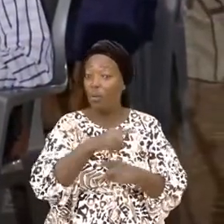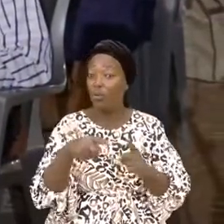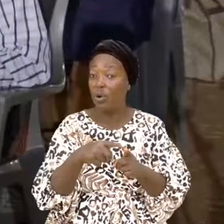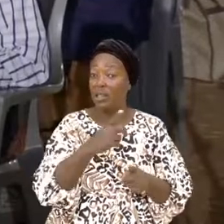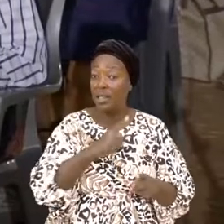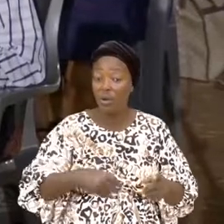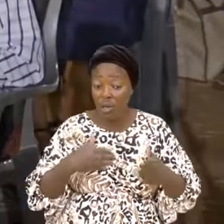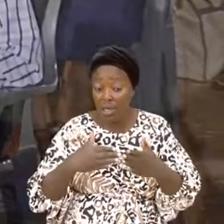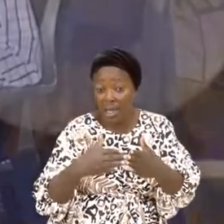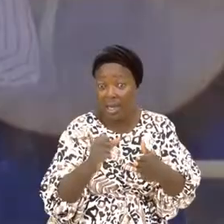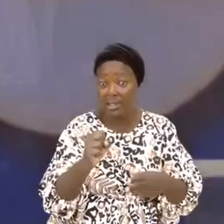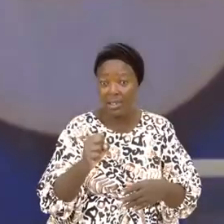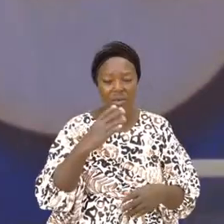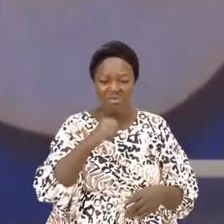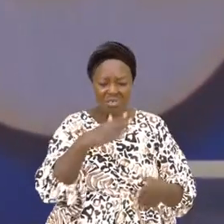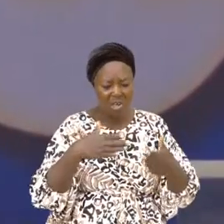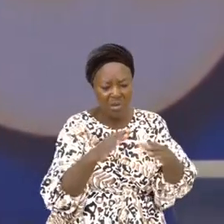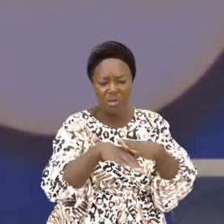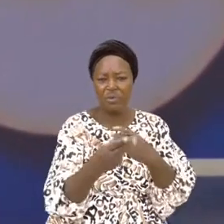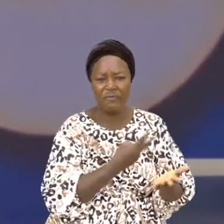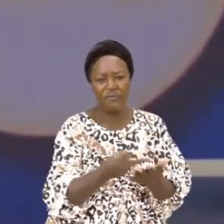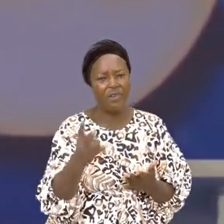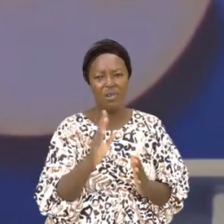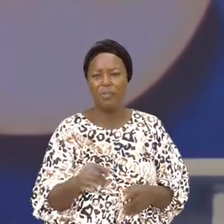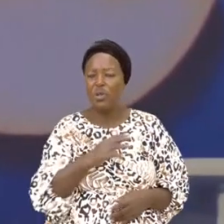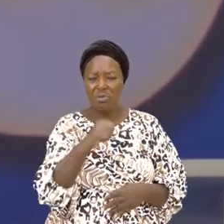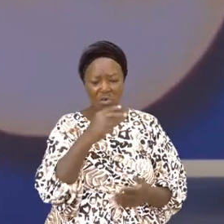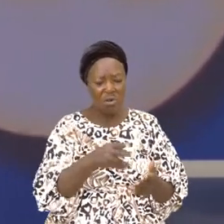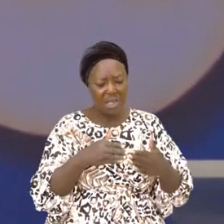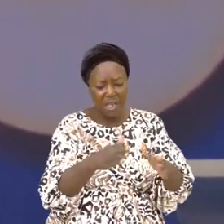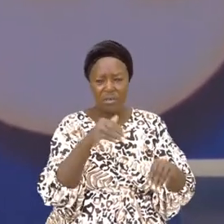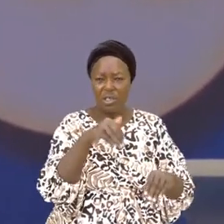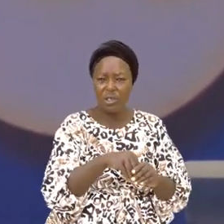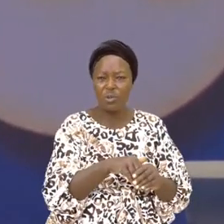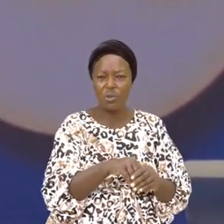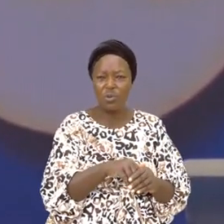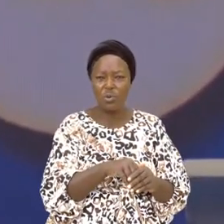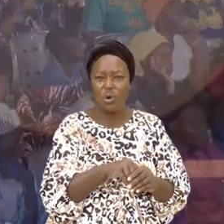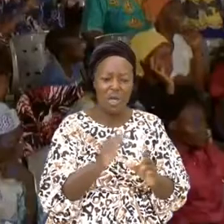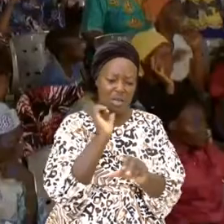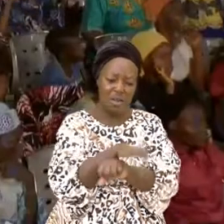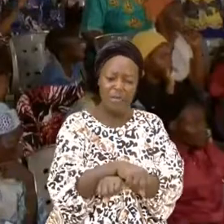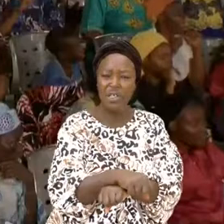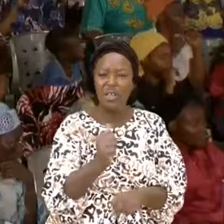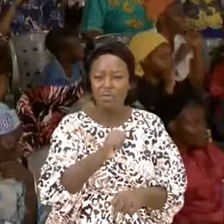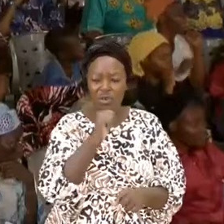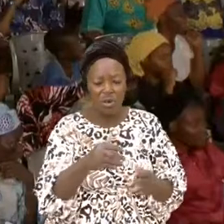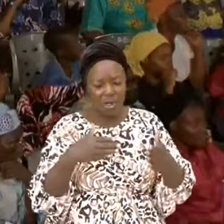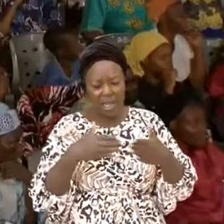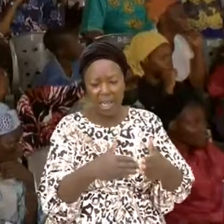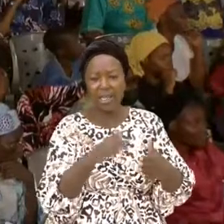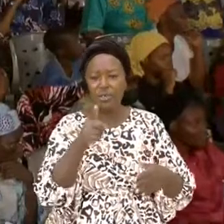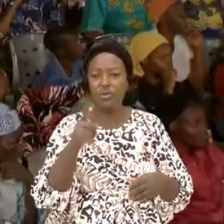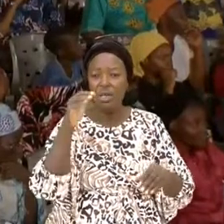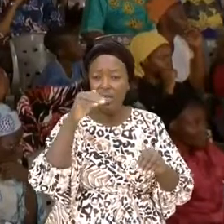not guide you into failure. It will not guide you into defeat. It will not guide